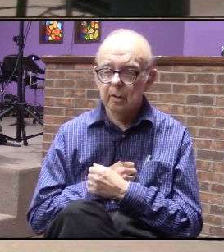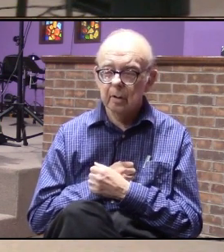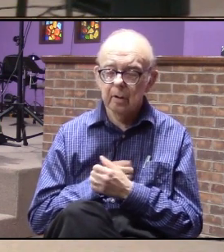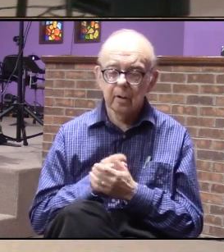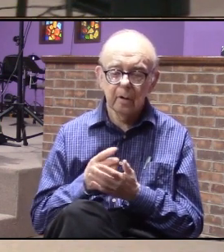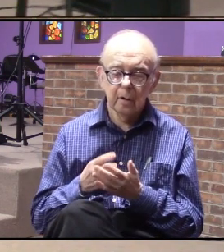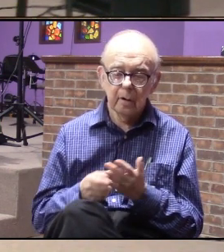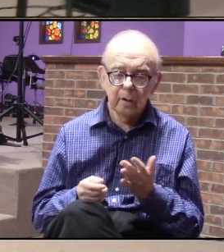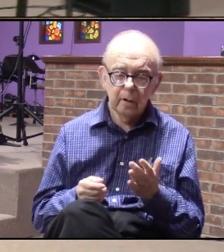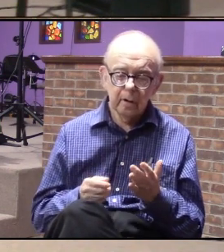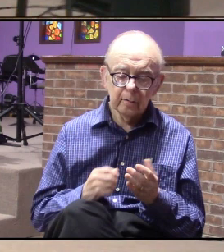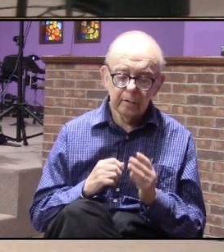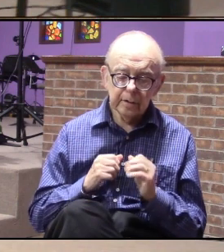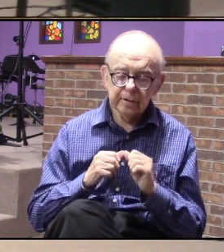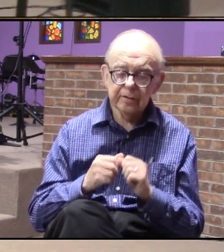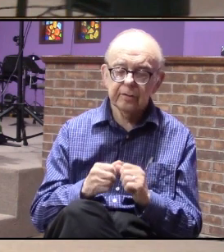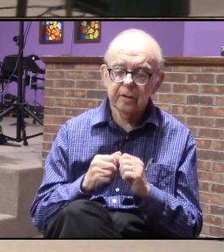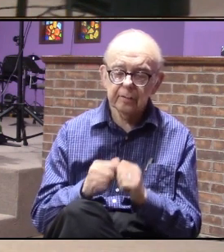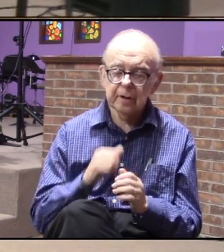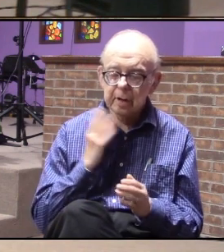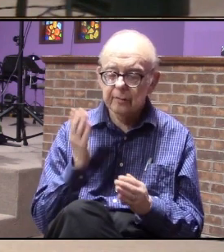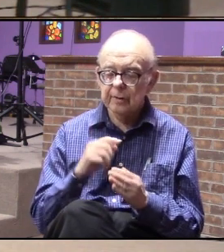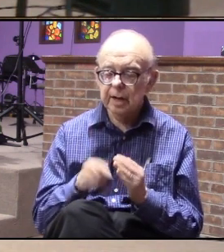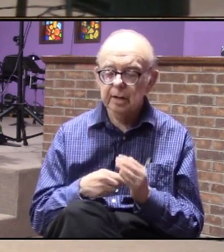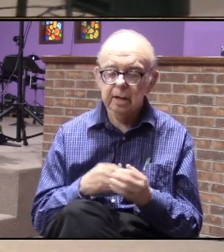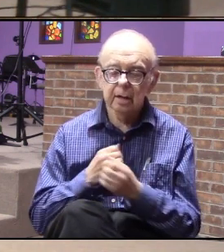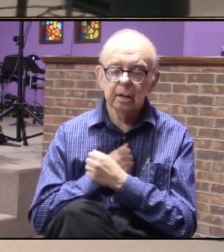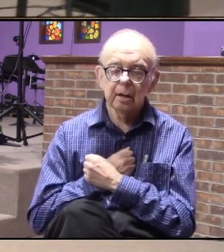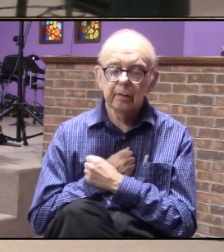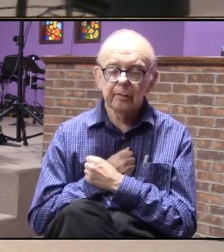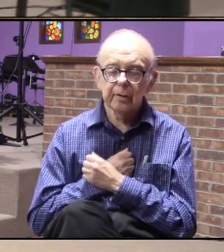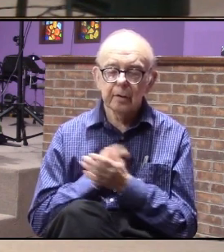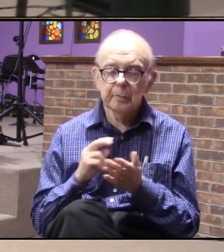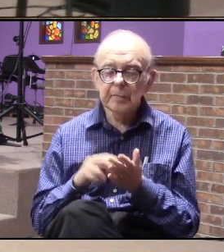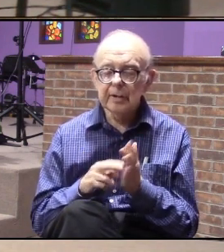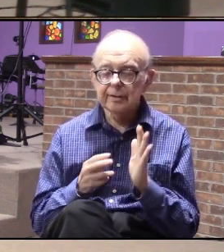what unending love means.